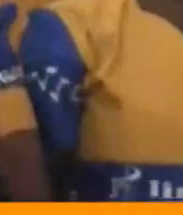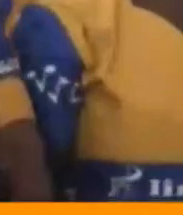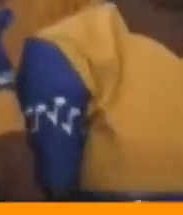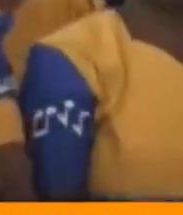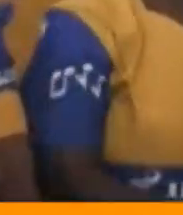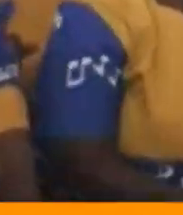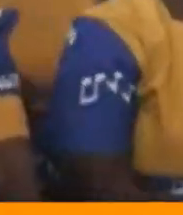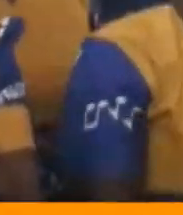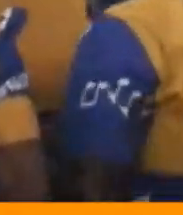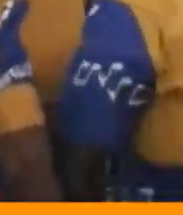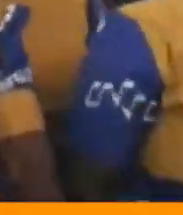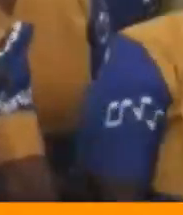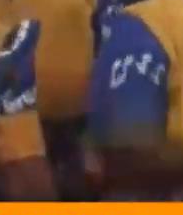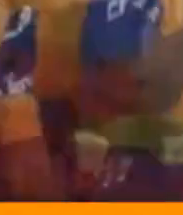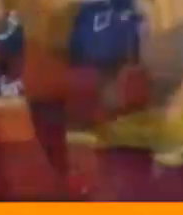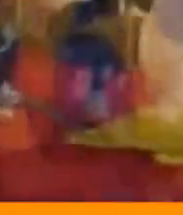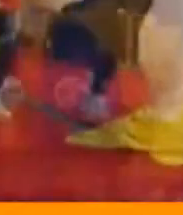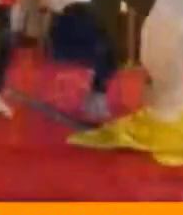foreign